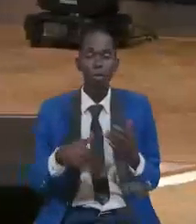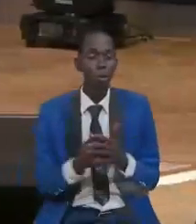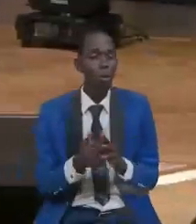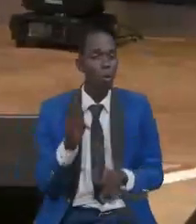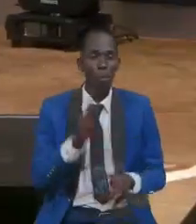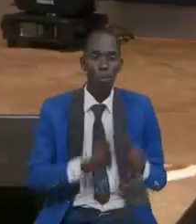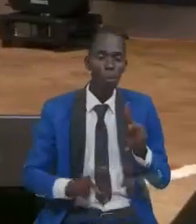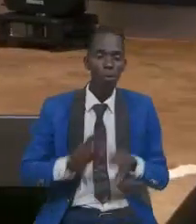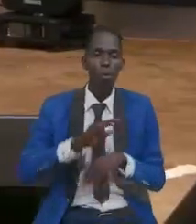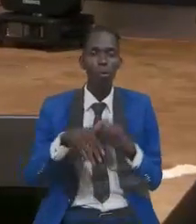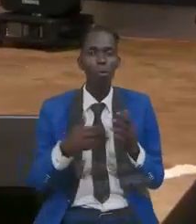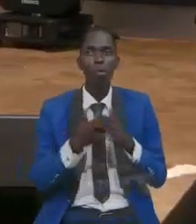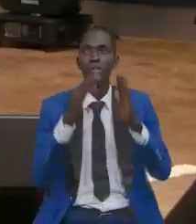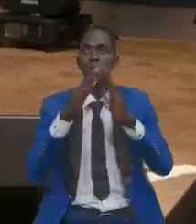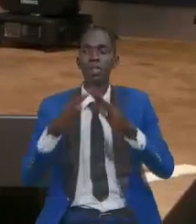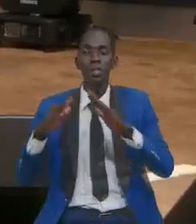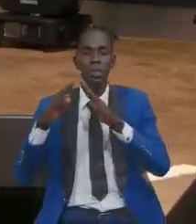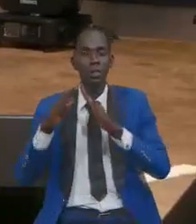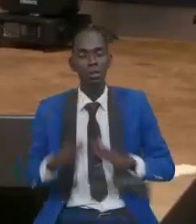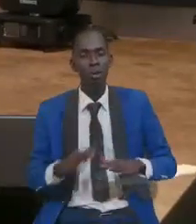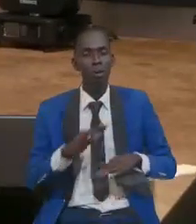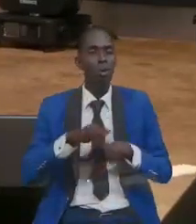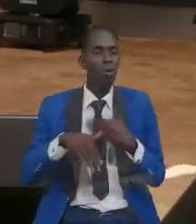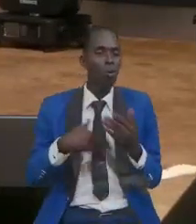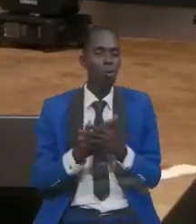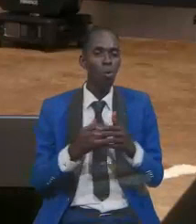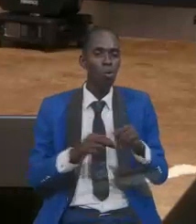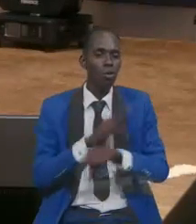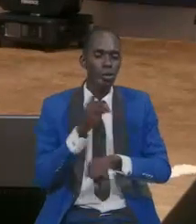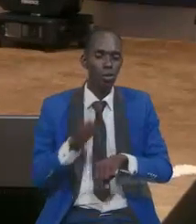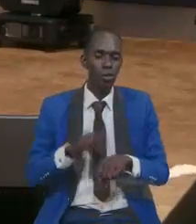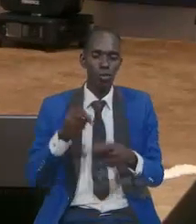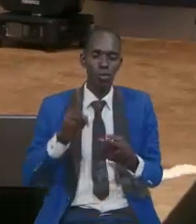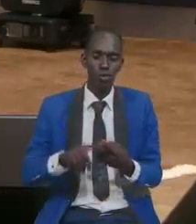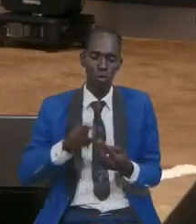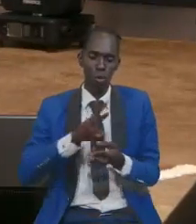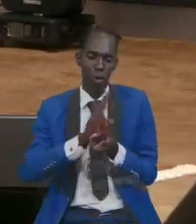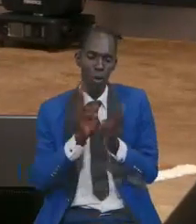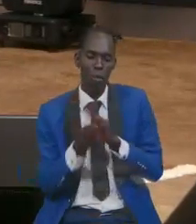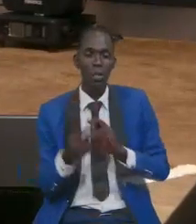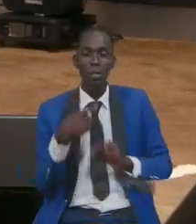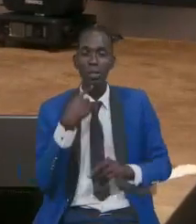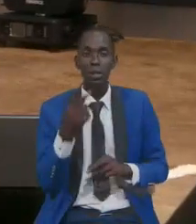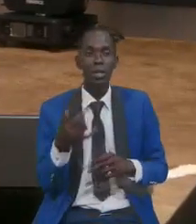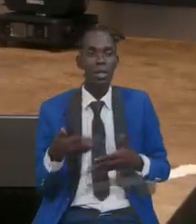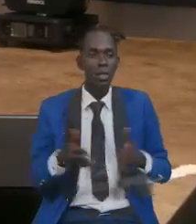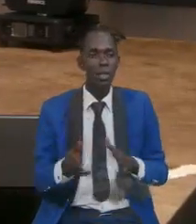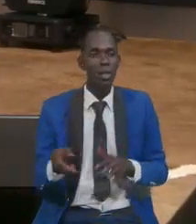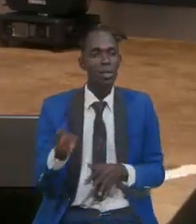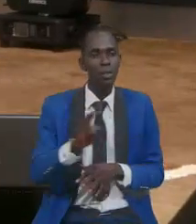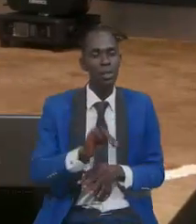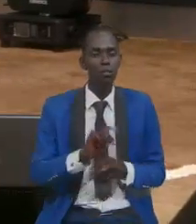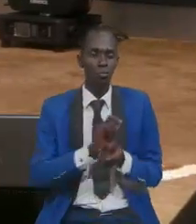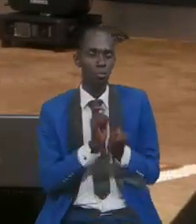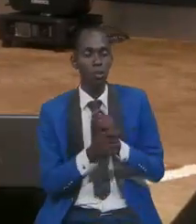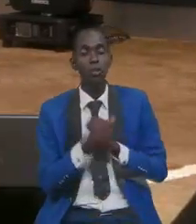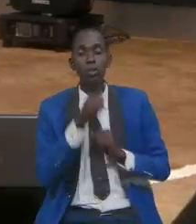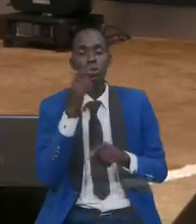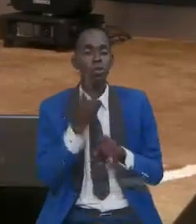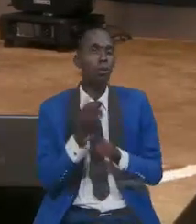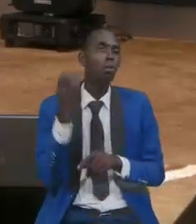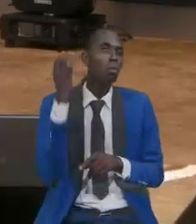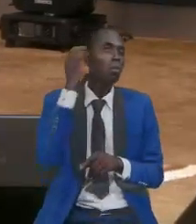whole city, the whole nation to repentance. And he says, let them turn. They didn't just hear the